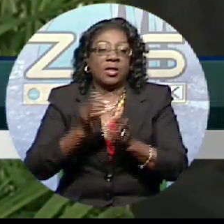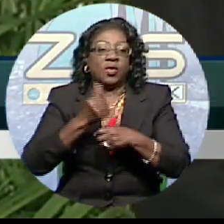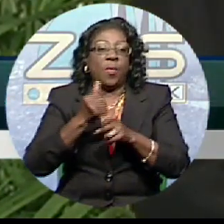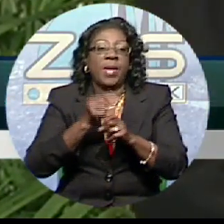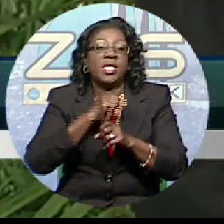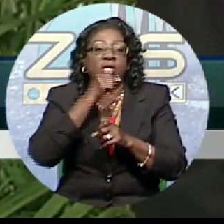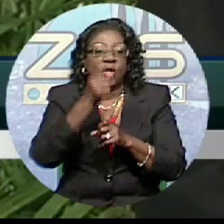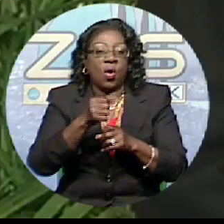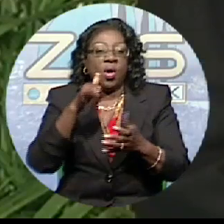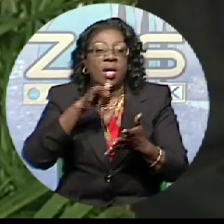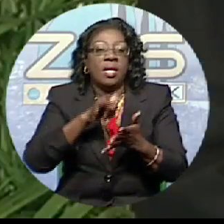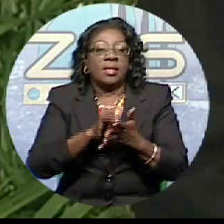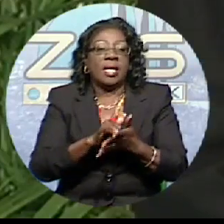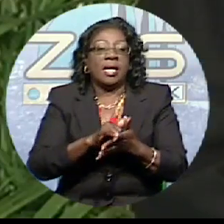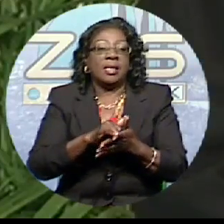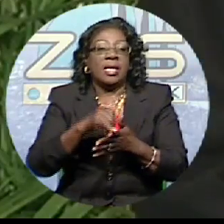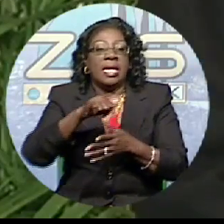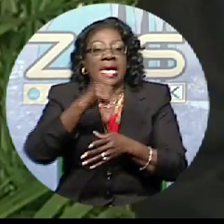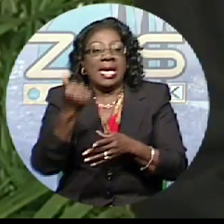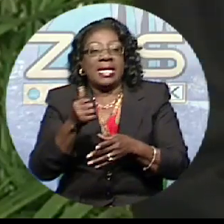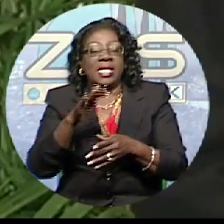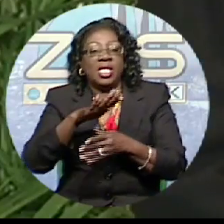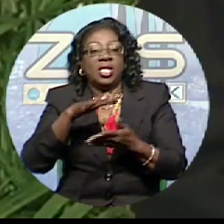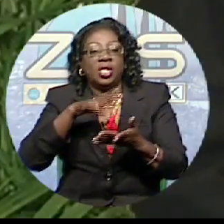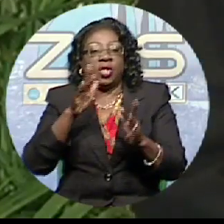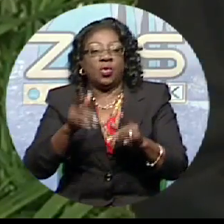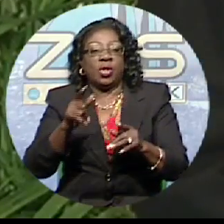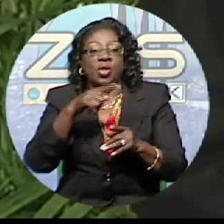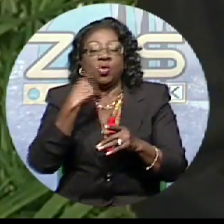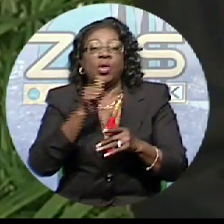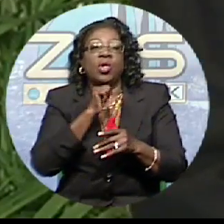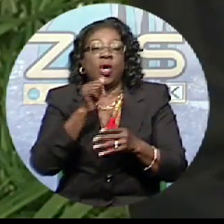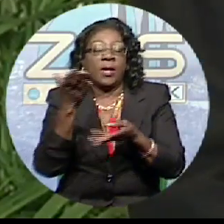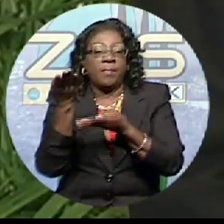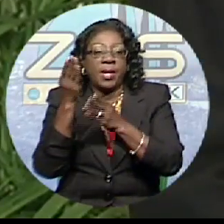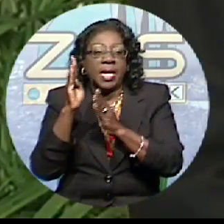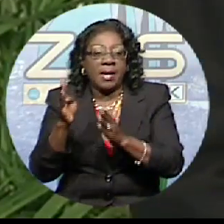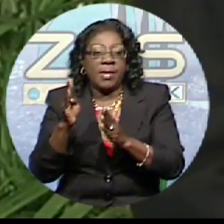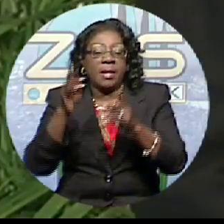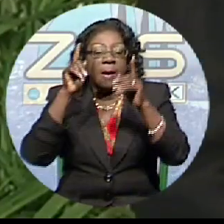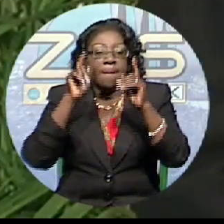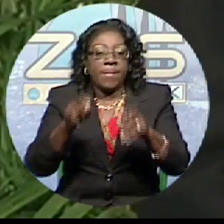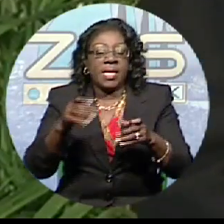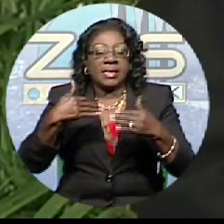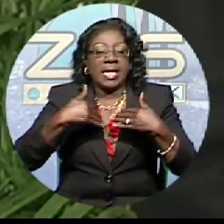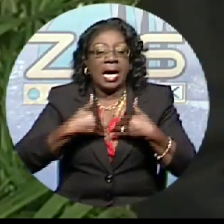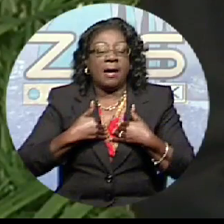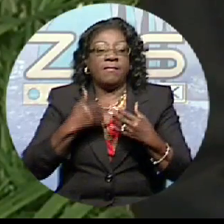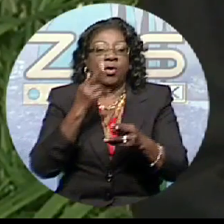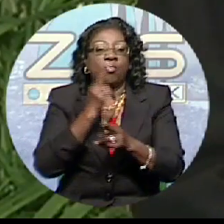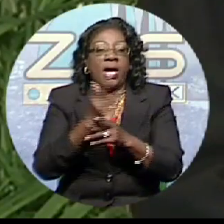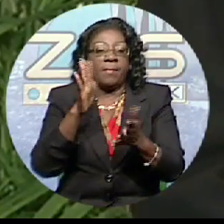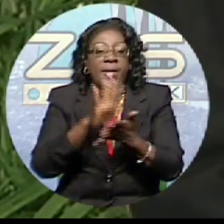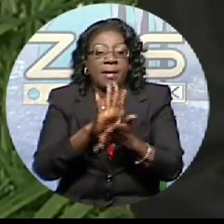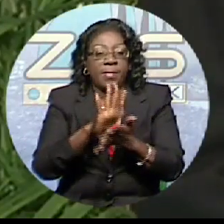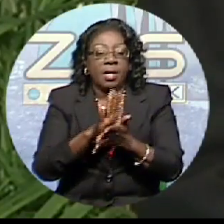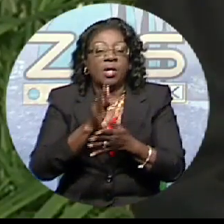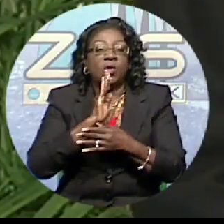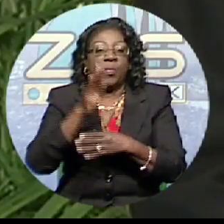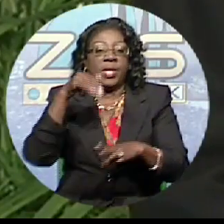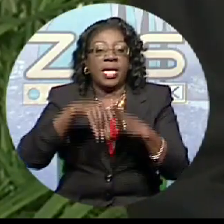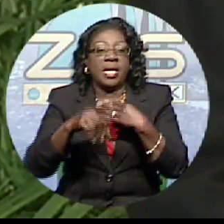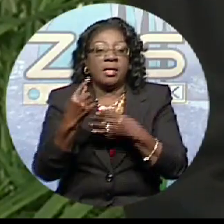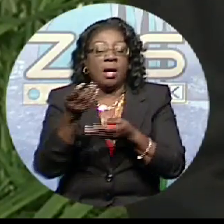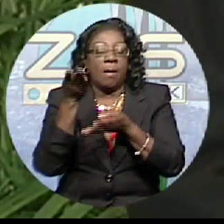any foreign national in a Bahamian school has a student permit to be in the Bahamas as of the opening of the fall term. The